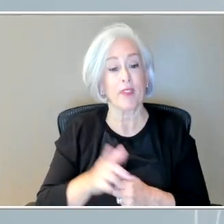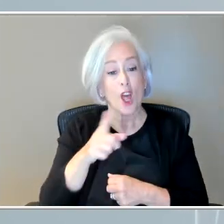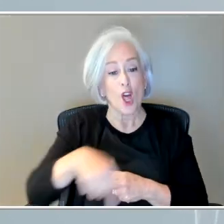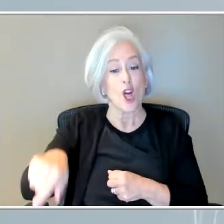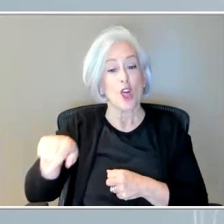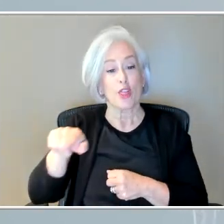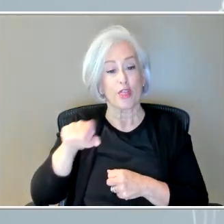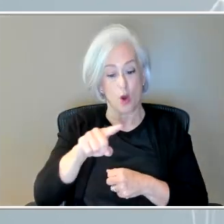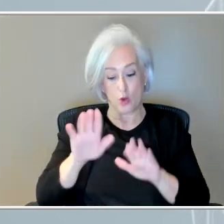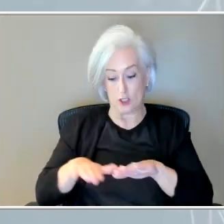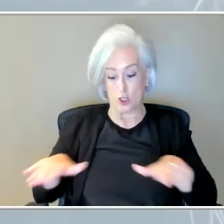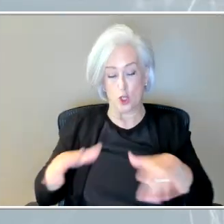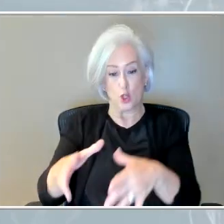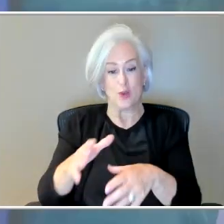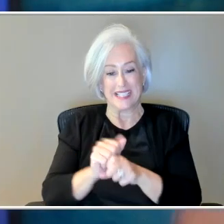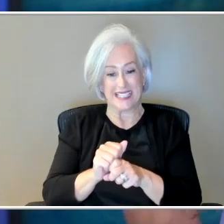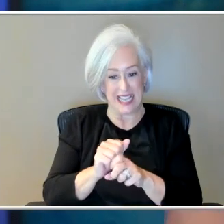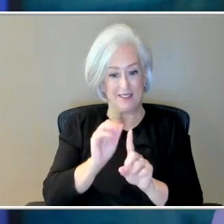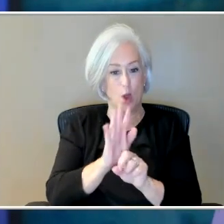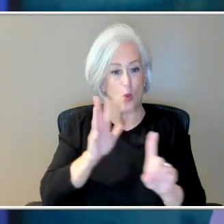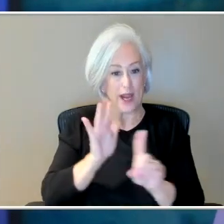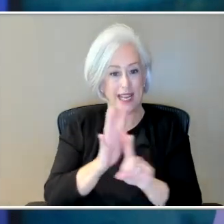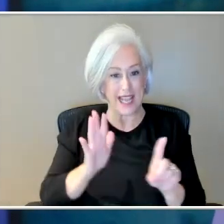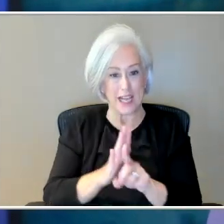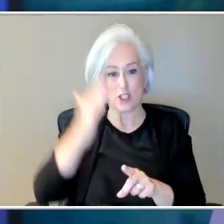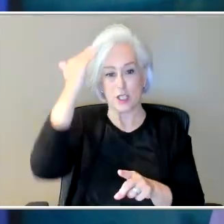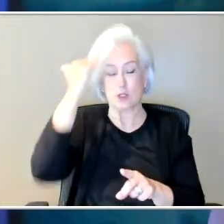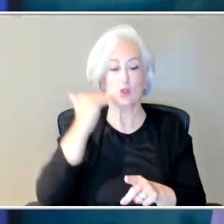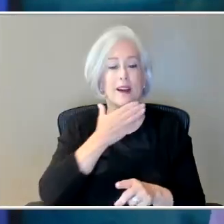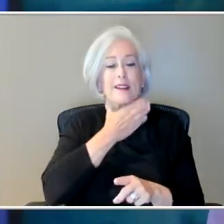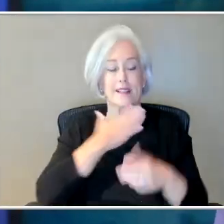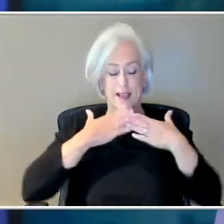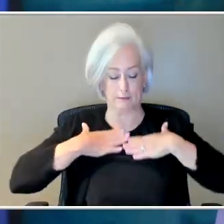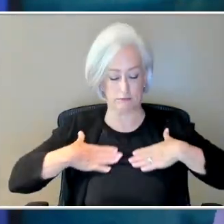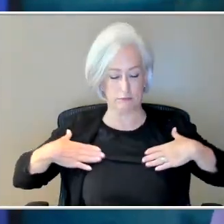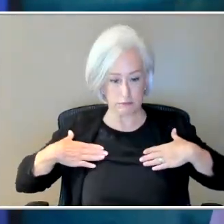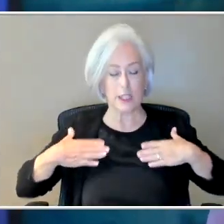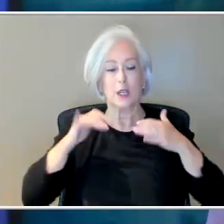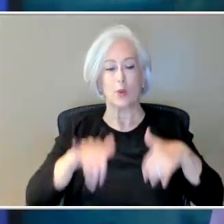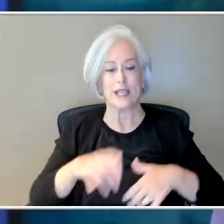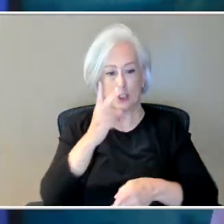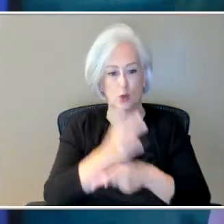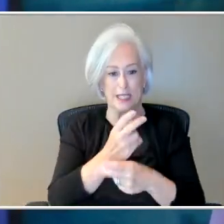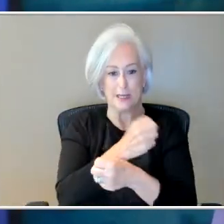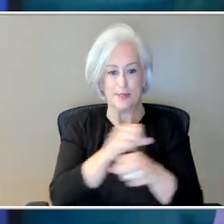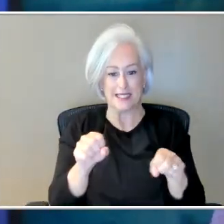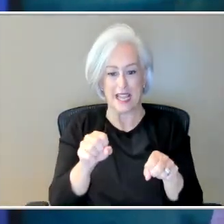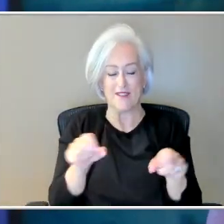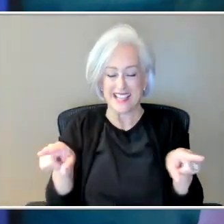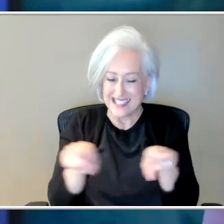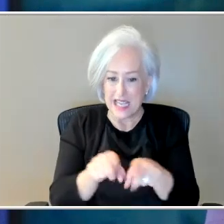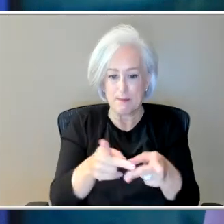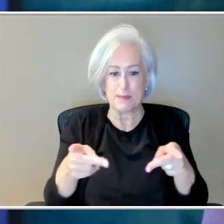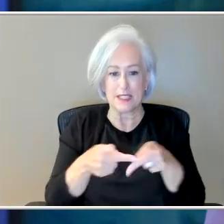getting irradiation to the head, neck area, we need to have a way to safely keep them in the same position every day, from the day we started planning